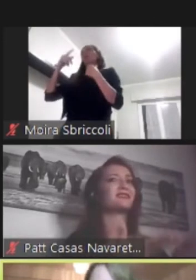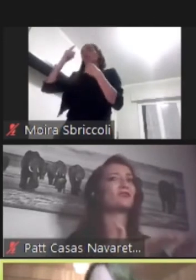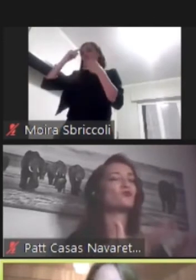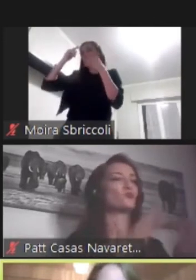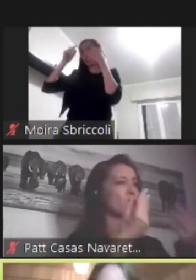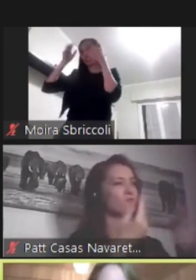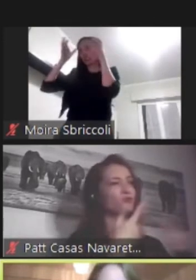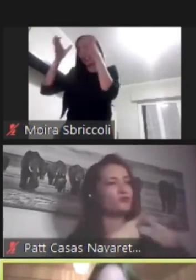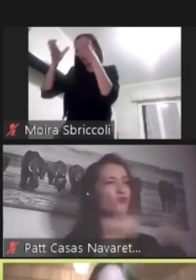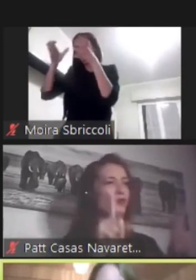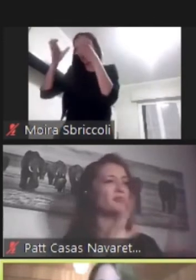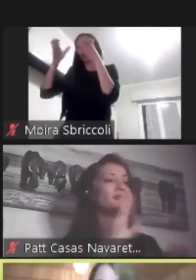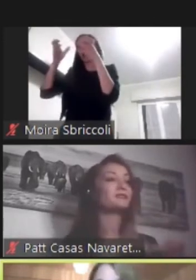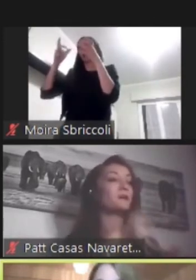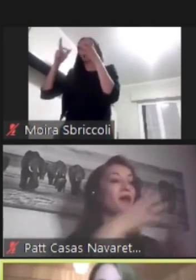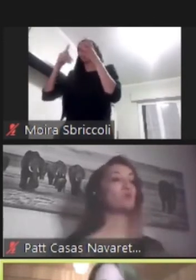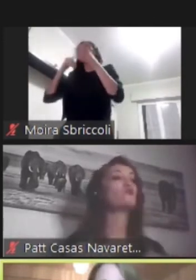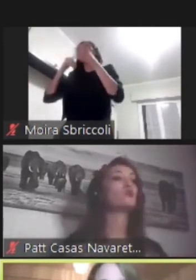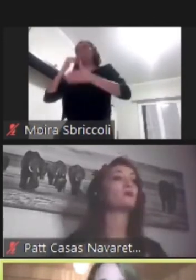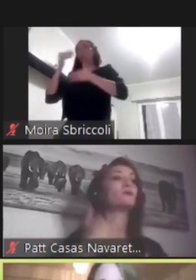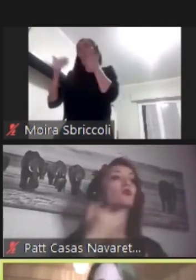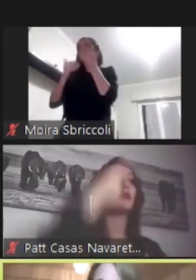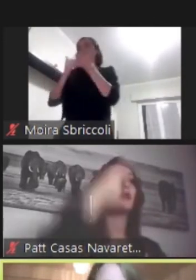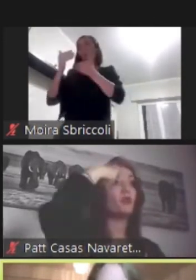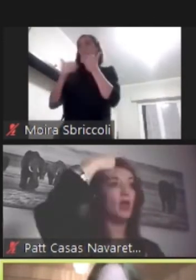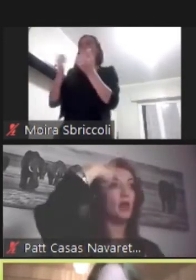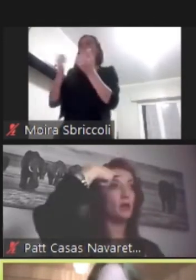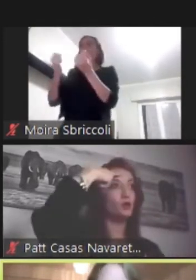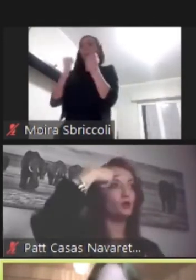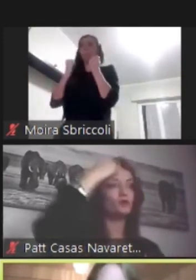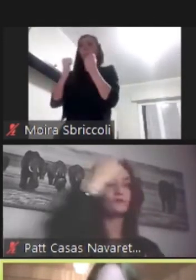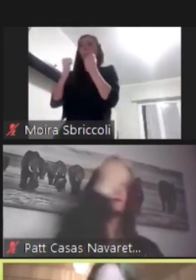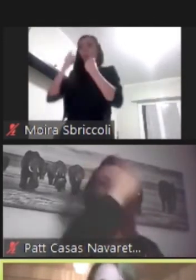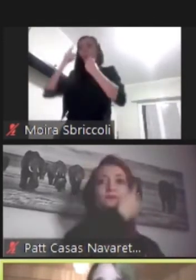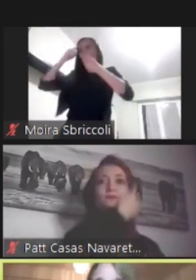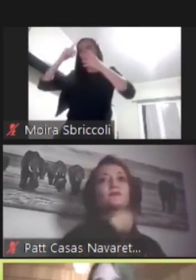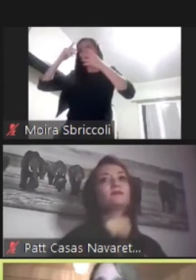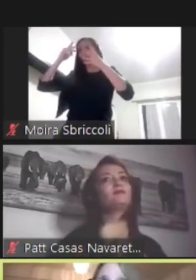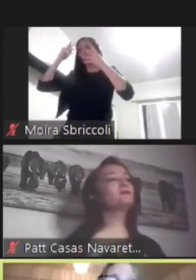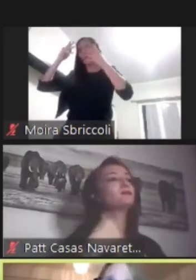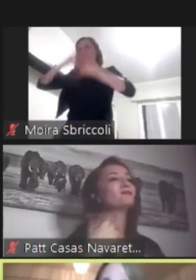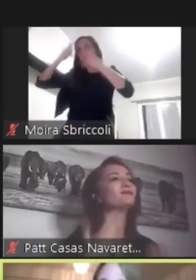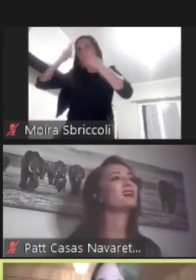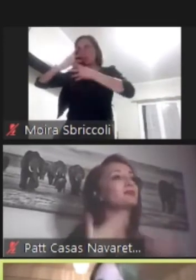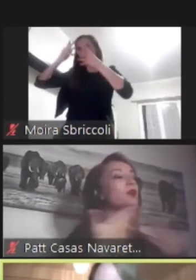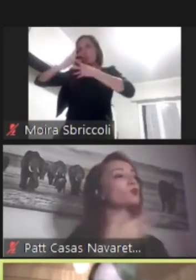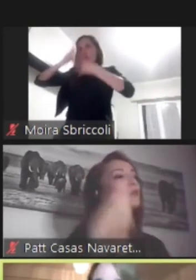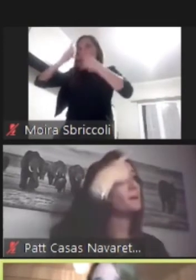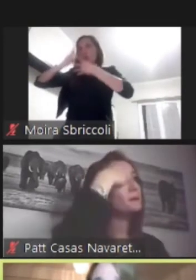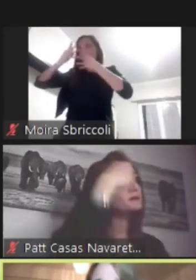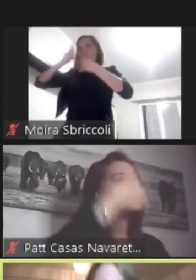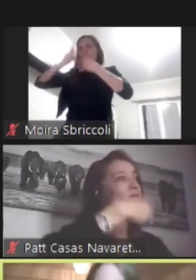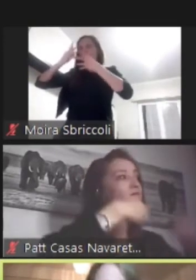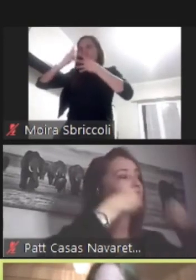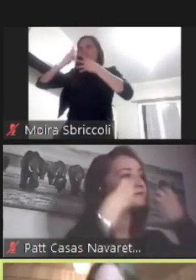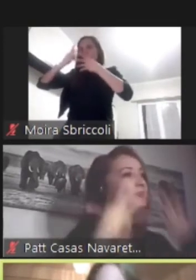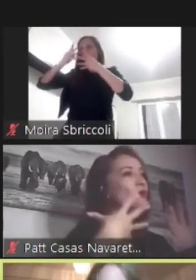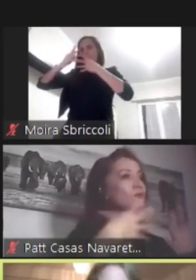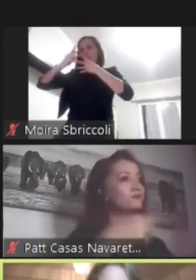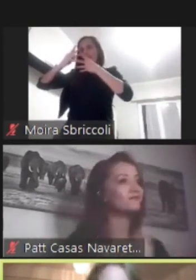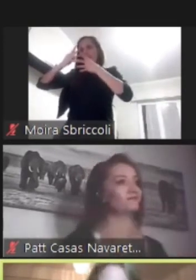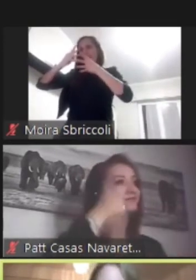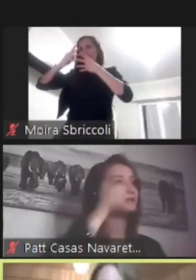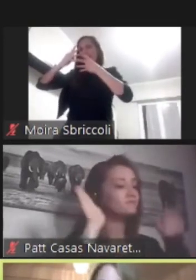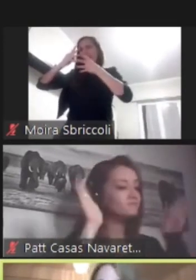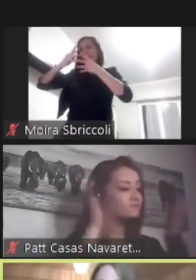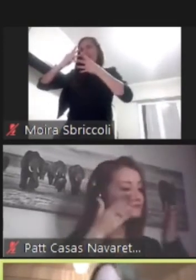brain function, it can lower your blood sugar, and it can lower cortisol